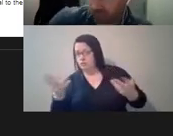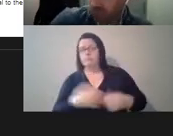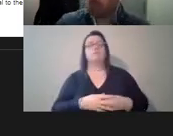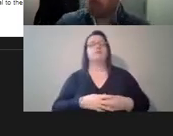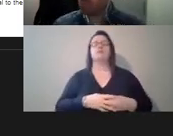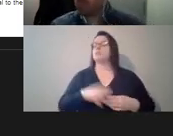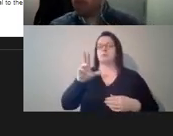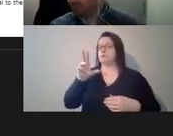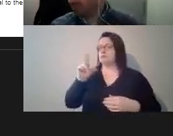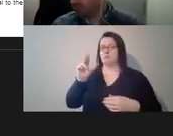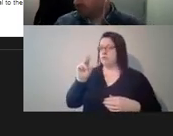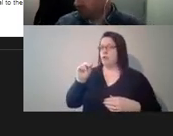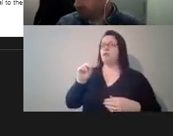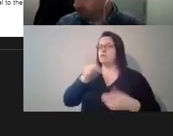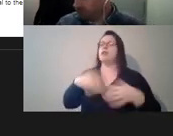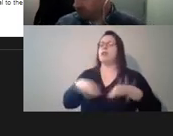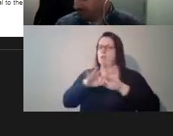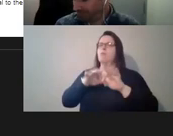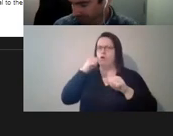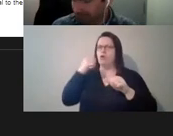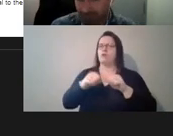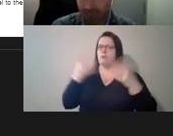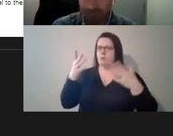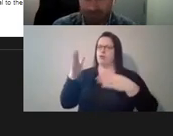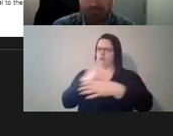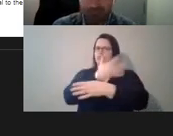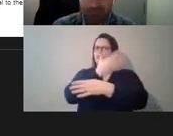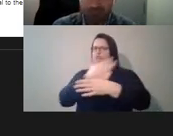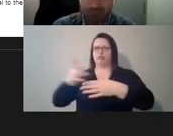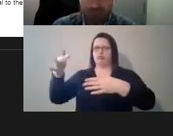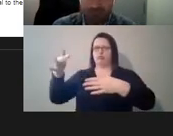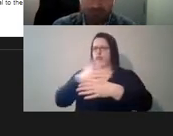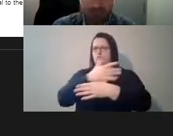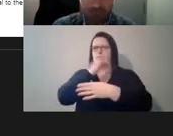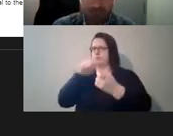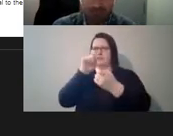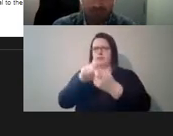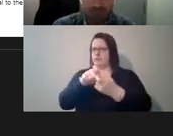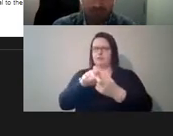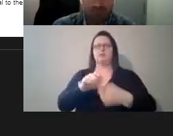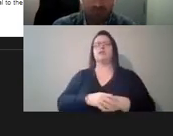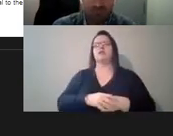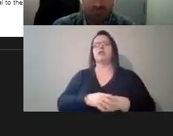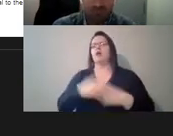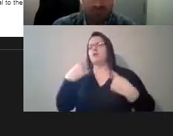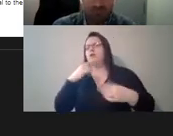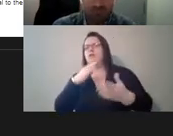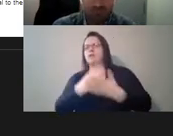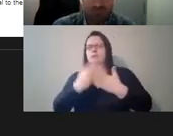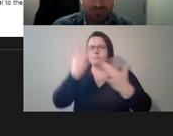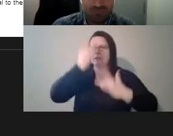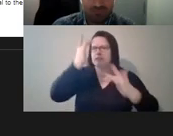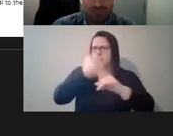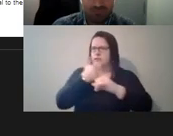No, it is important to remember that it is fluid, and even, you know, within a disease process itself,